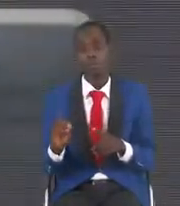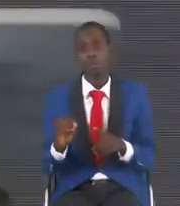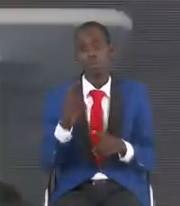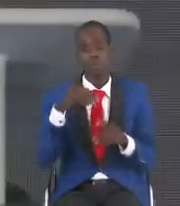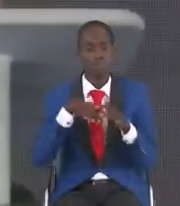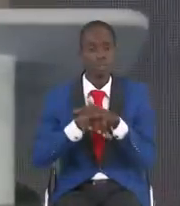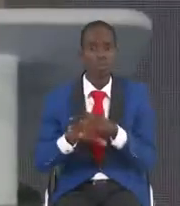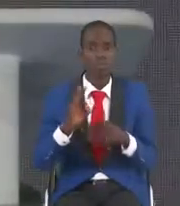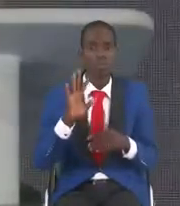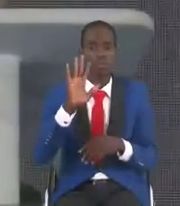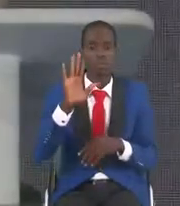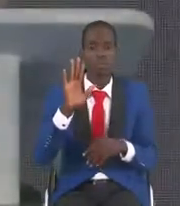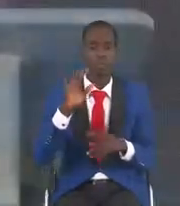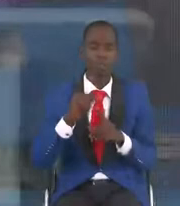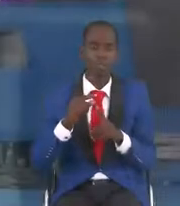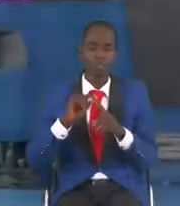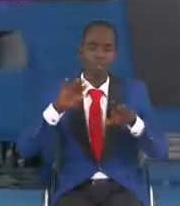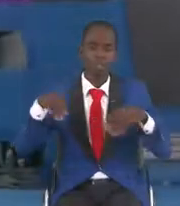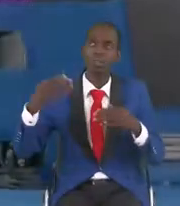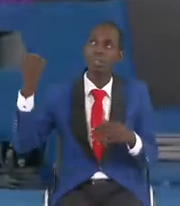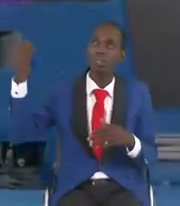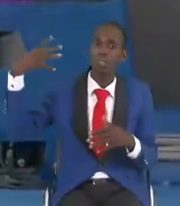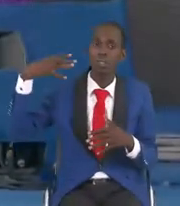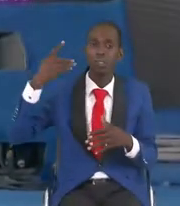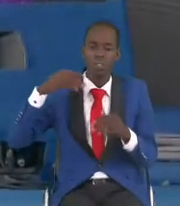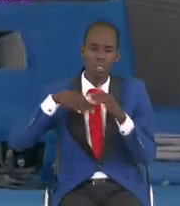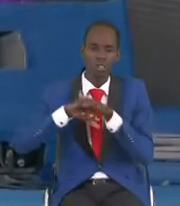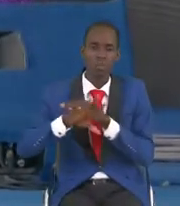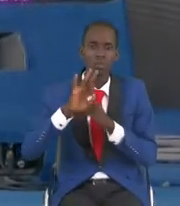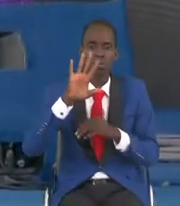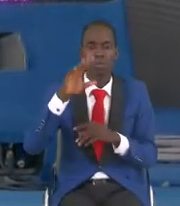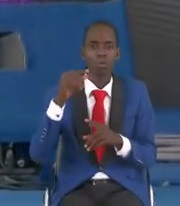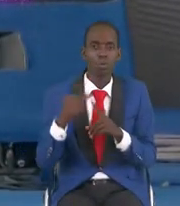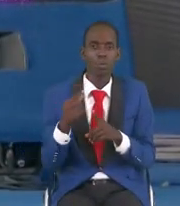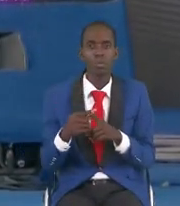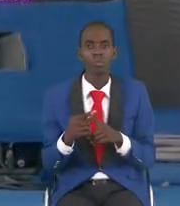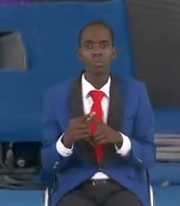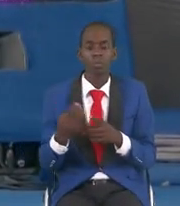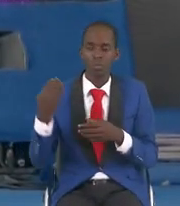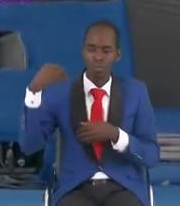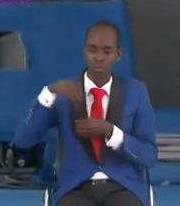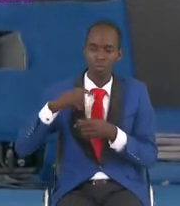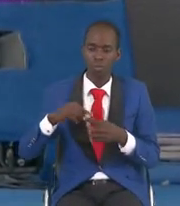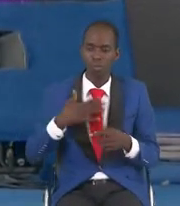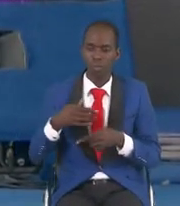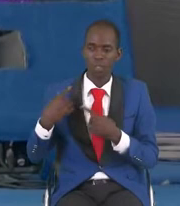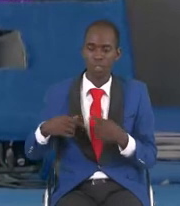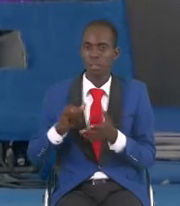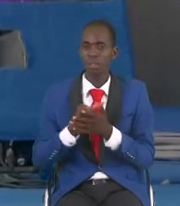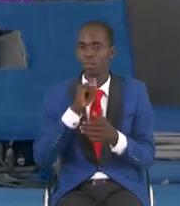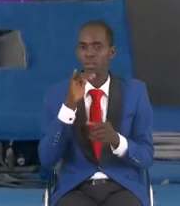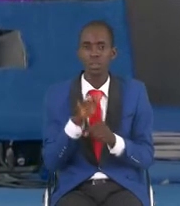enters my ear. That's not enough. It must enter into my heart, and that's not enough. It must